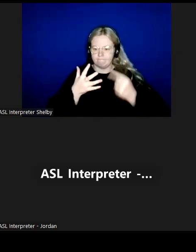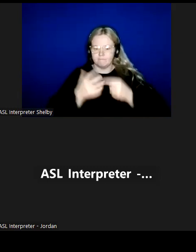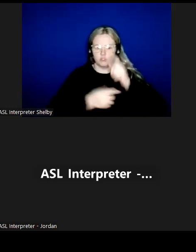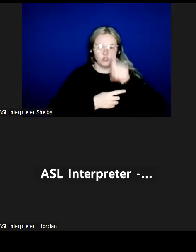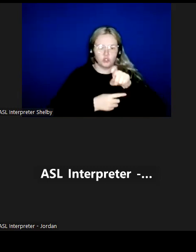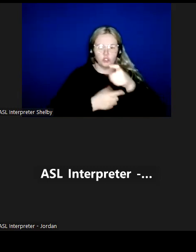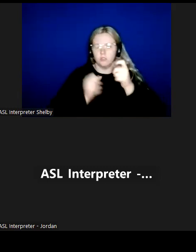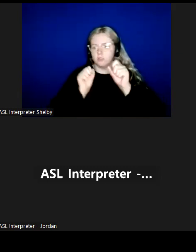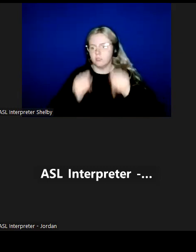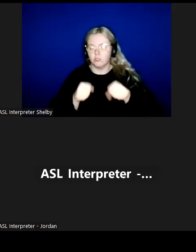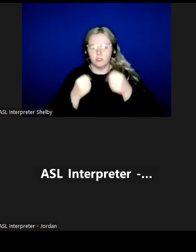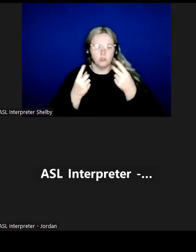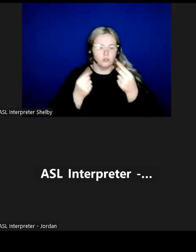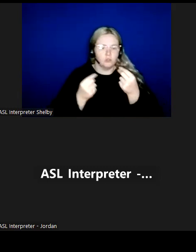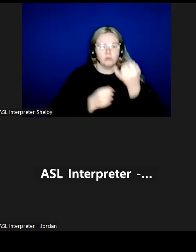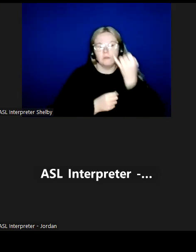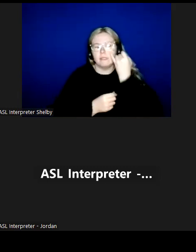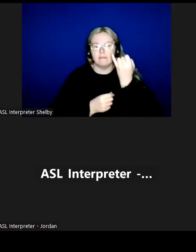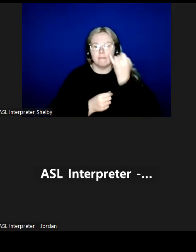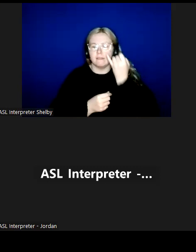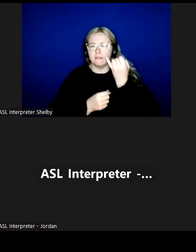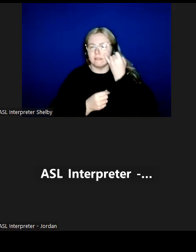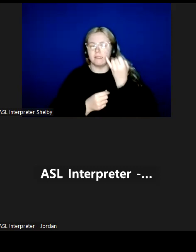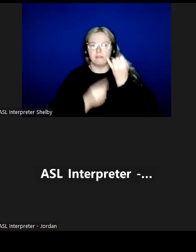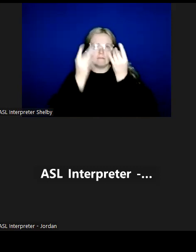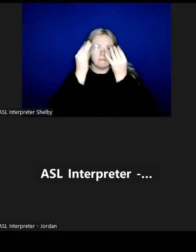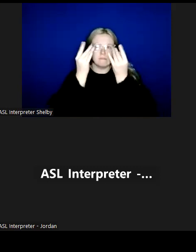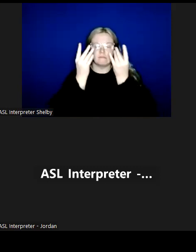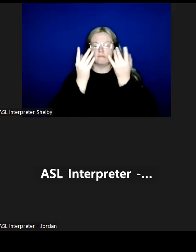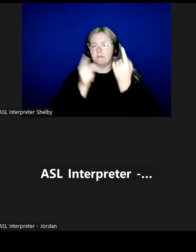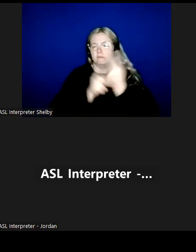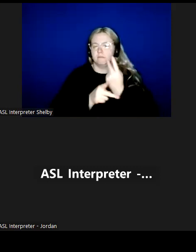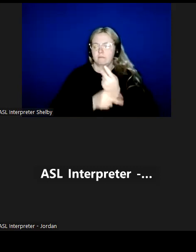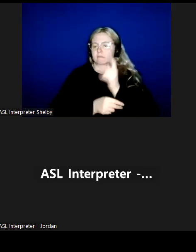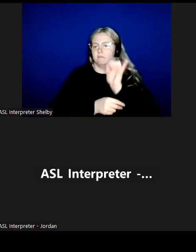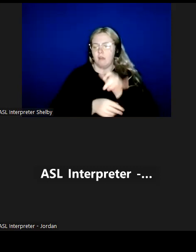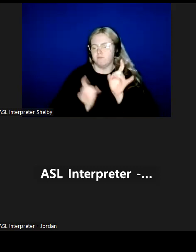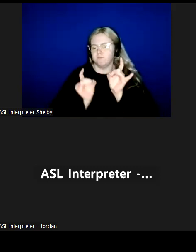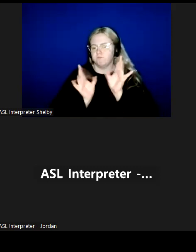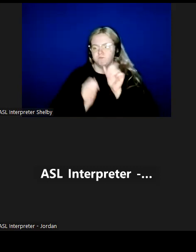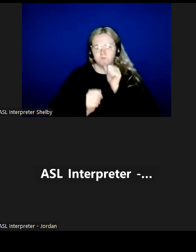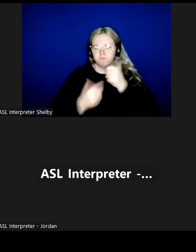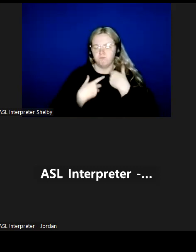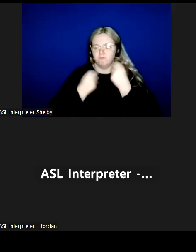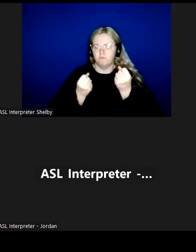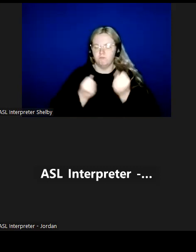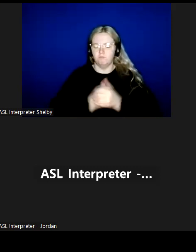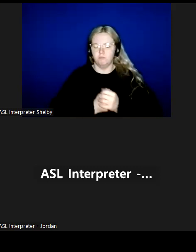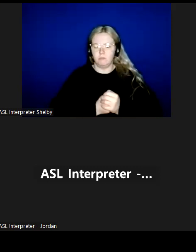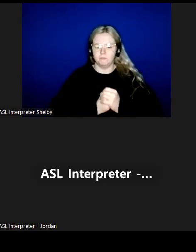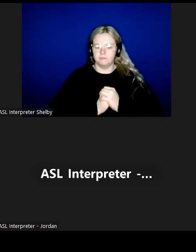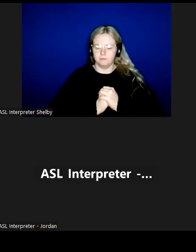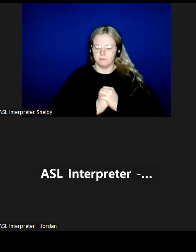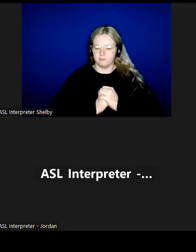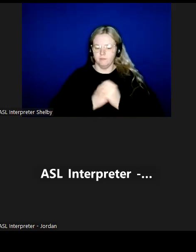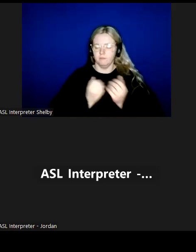did this, or what if I acted differently in this situation. Most people do the best